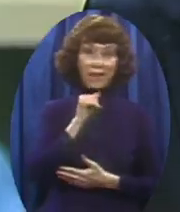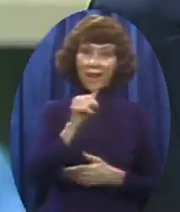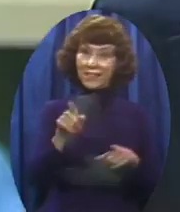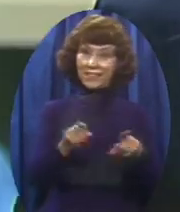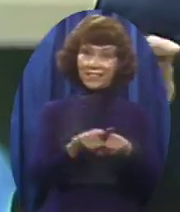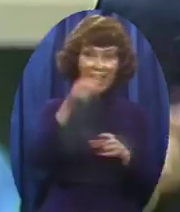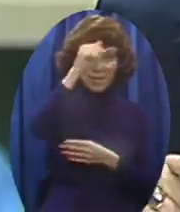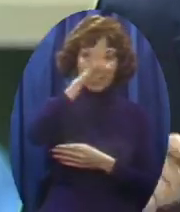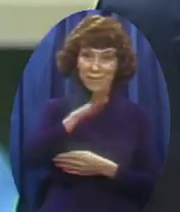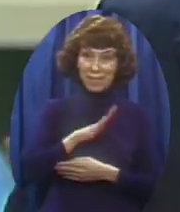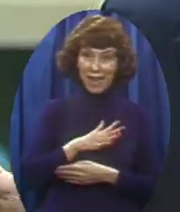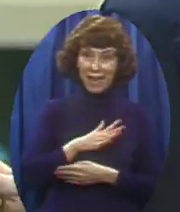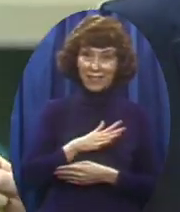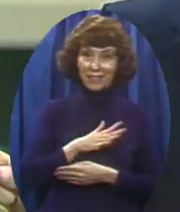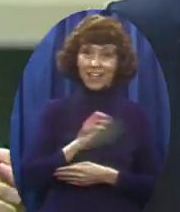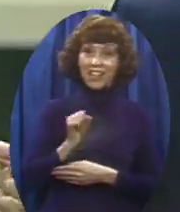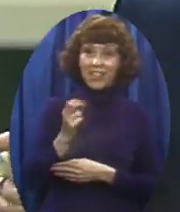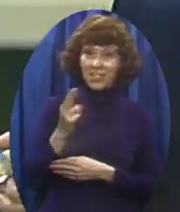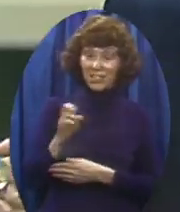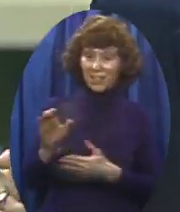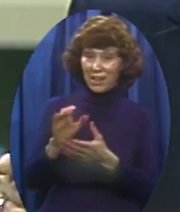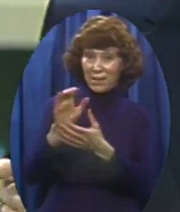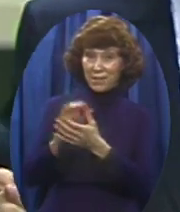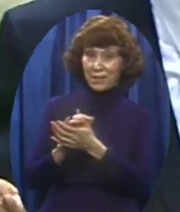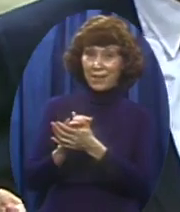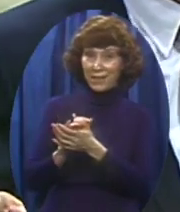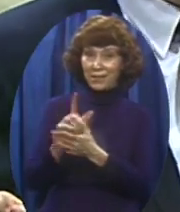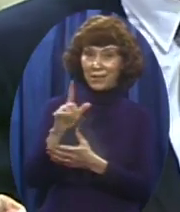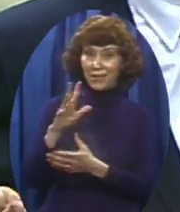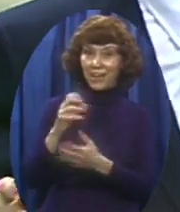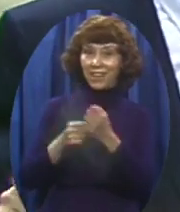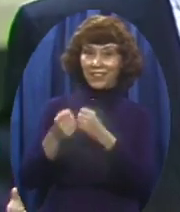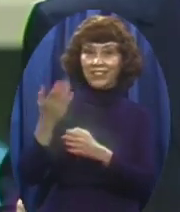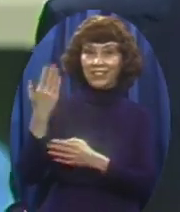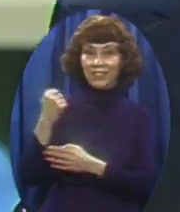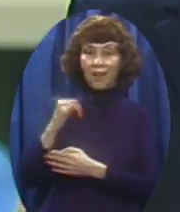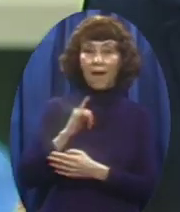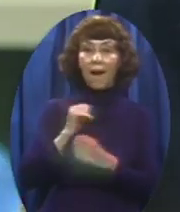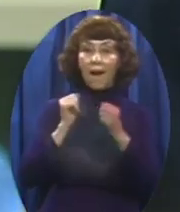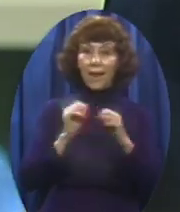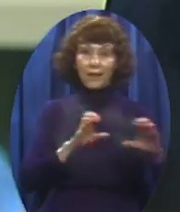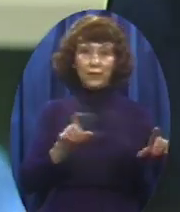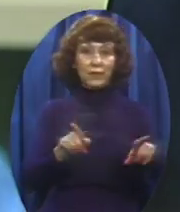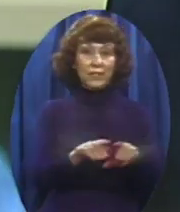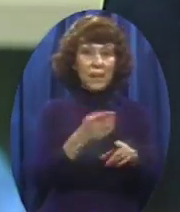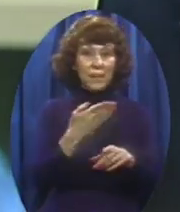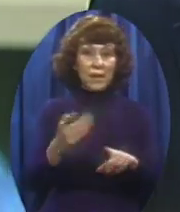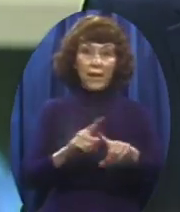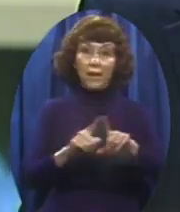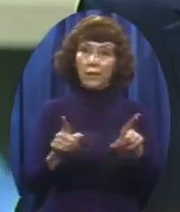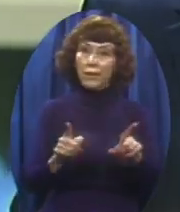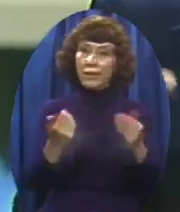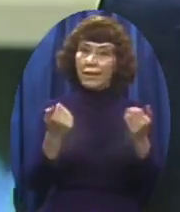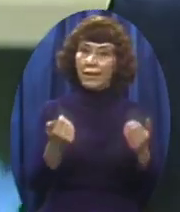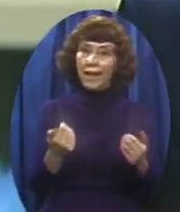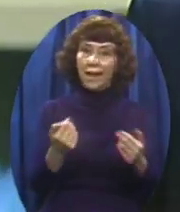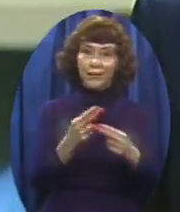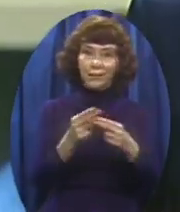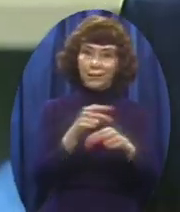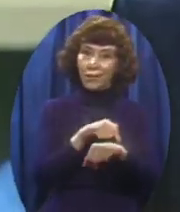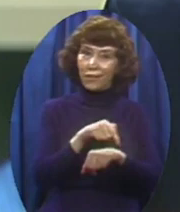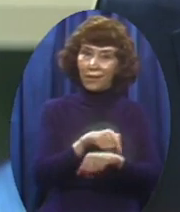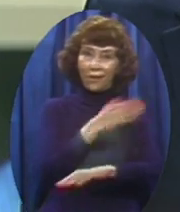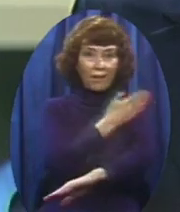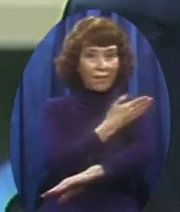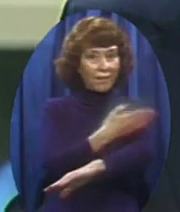I can do anything now I could do then for 30 seconds. But she can tell you that with 25 years, it